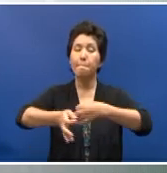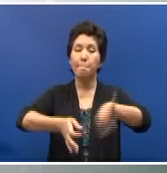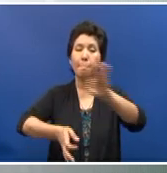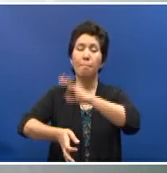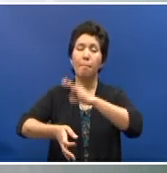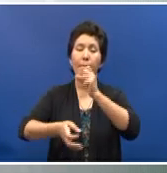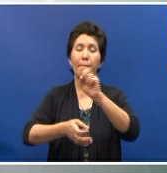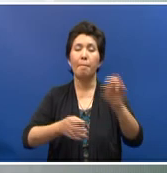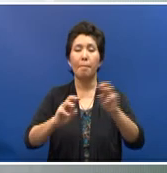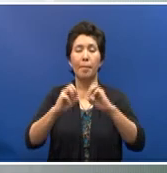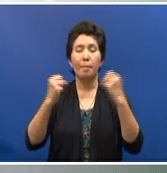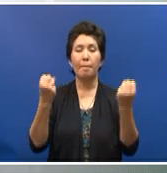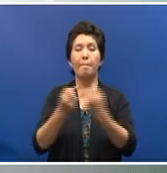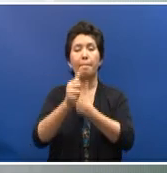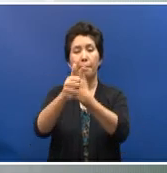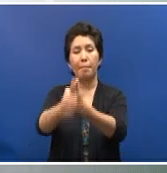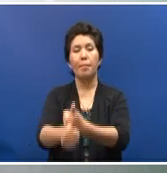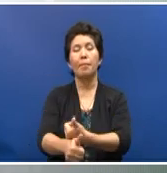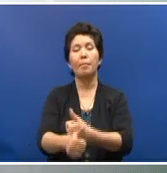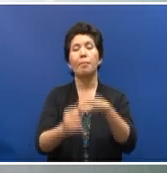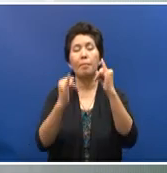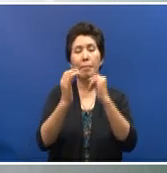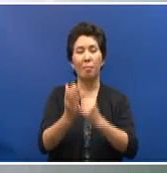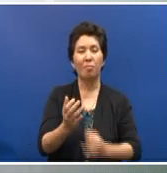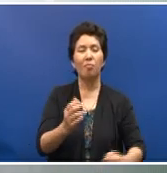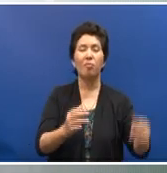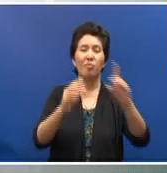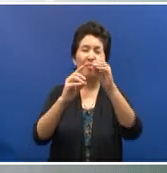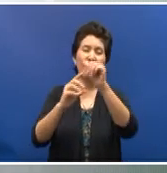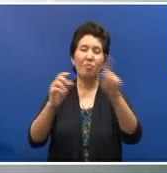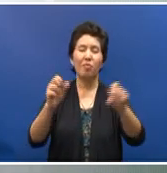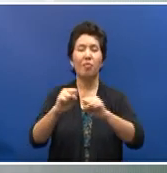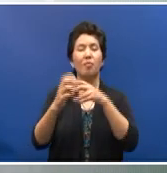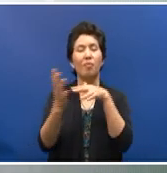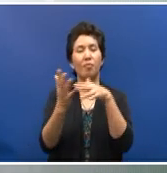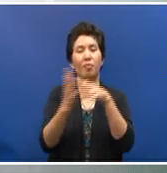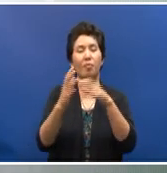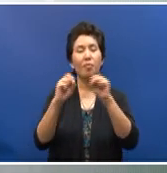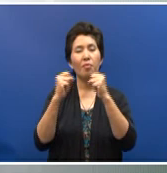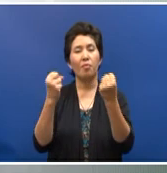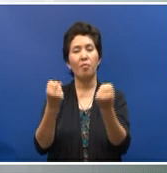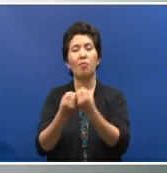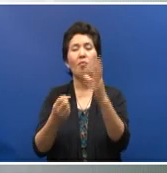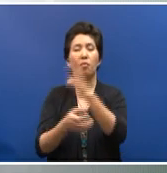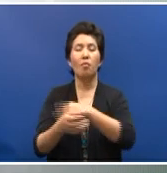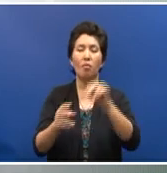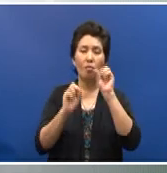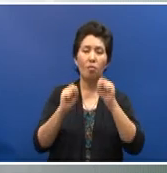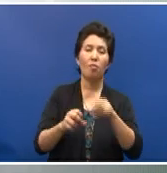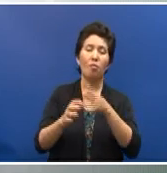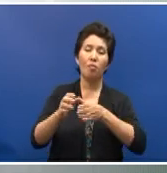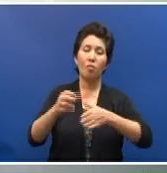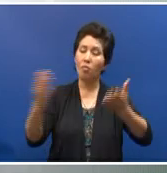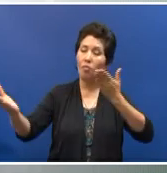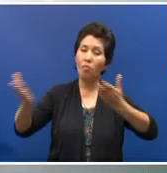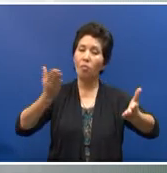of societies according to its degree of social stratification. Okay, and you need to be able to